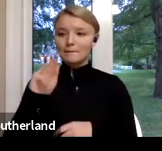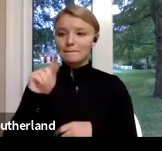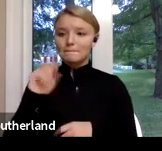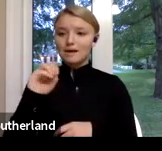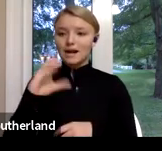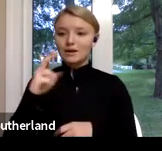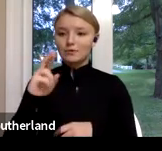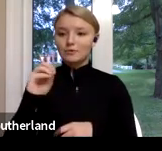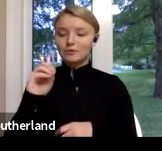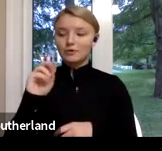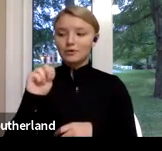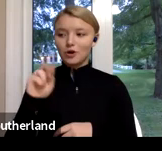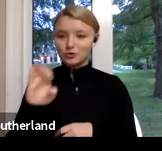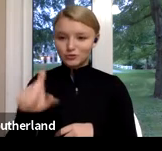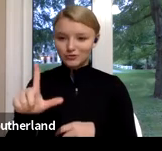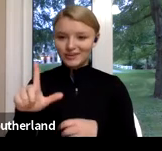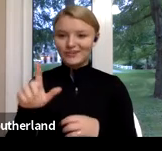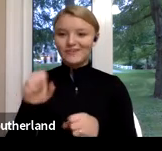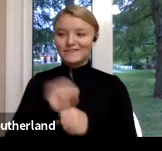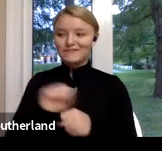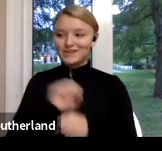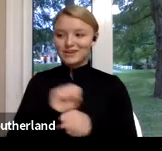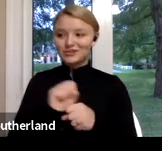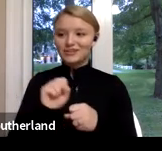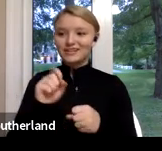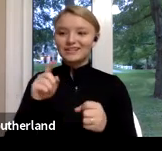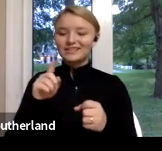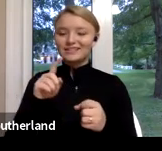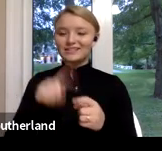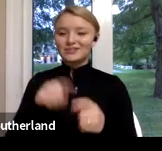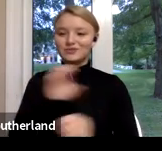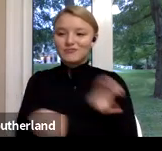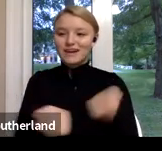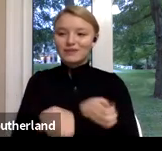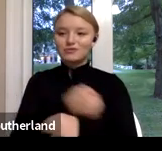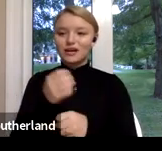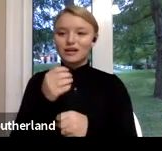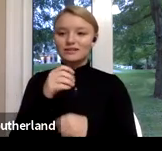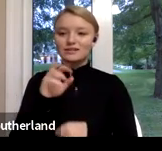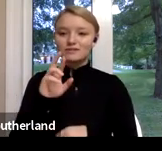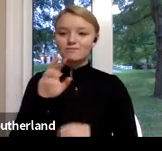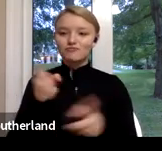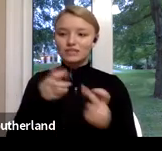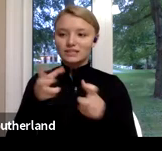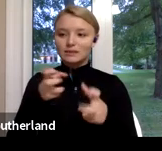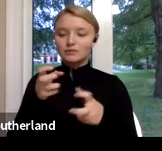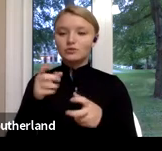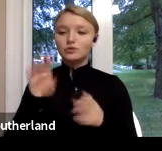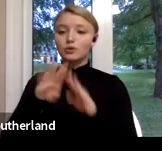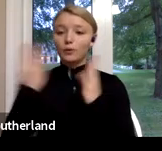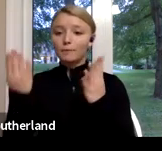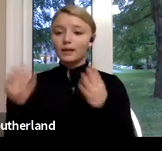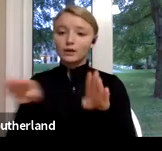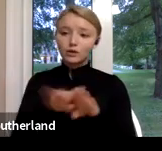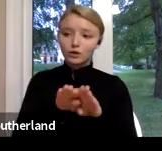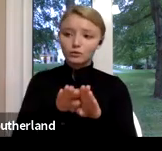mitochondrial. Thank you. You're welcome. Mitochondrial function to energize the receptors to open and close it, we